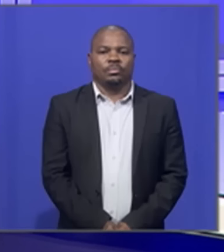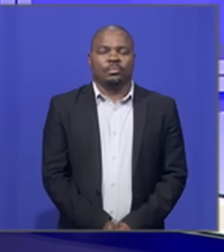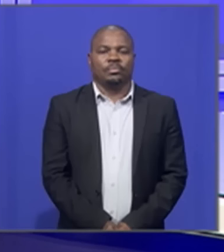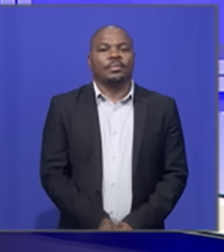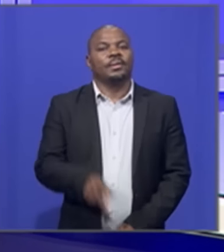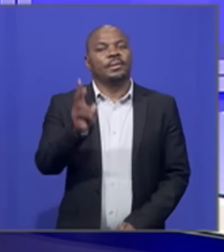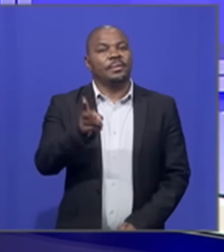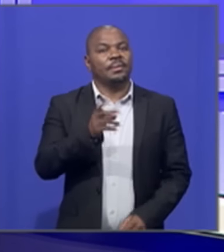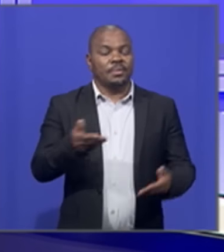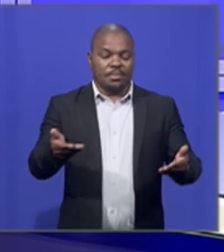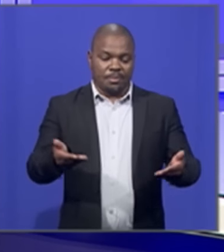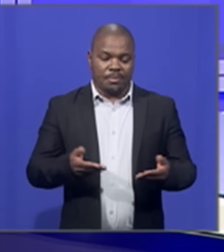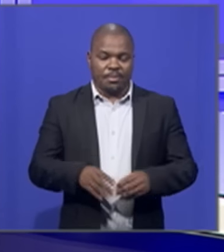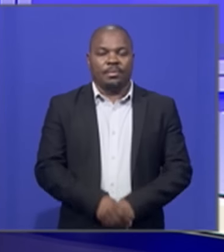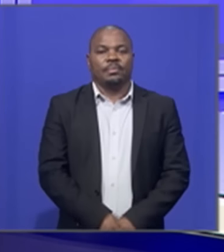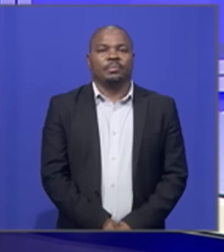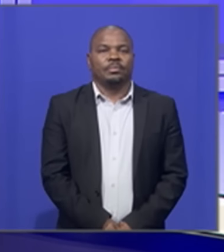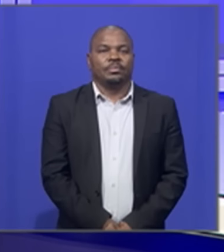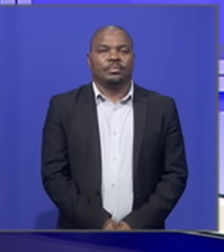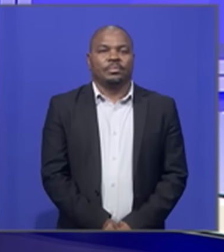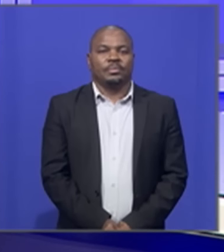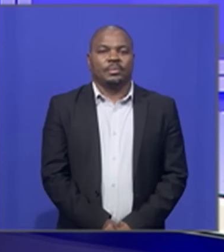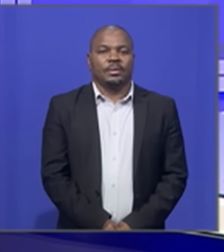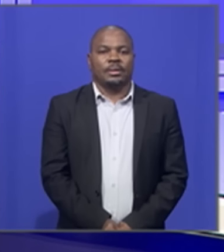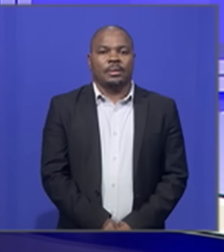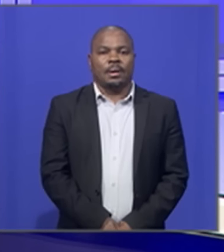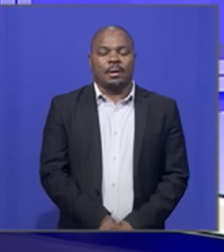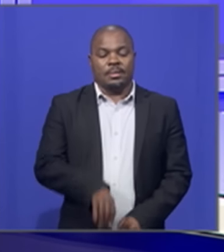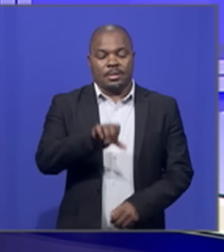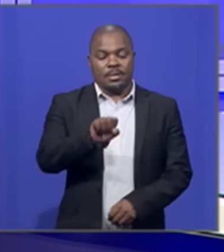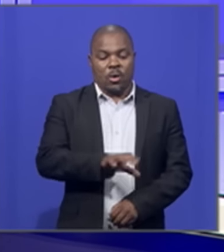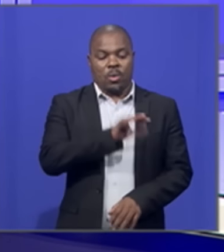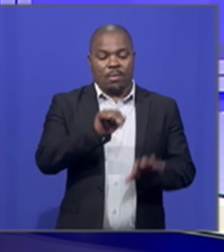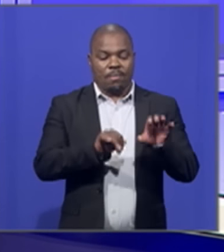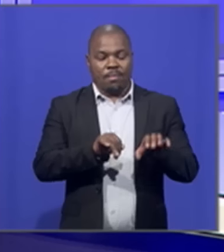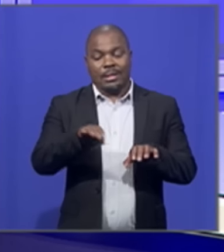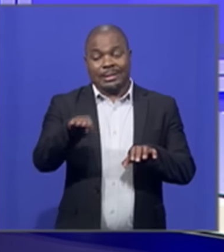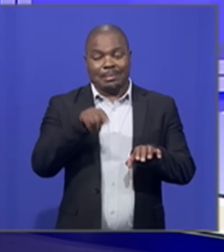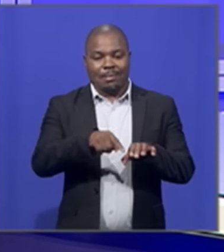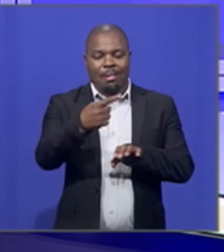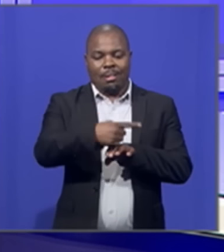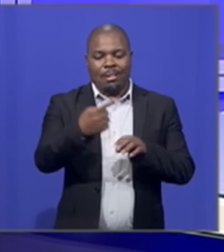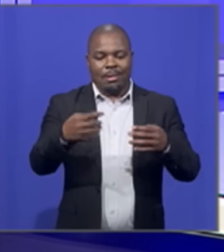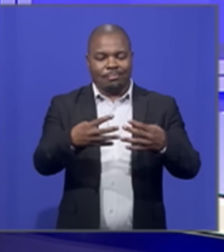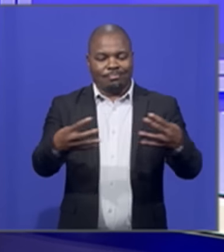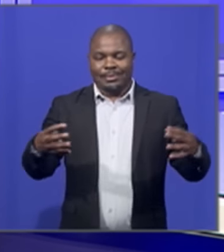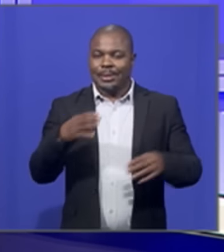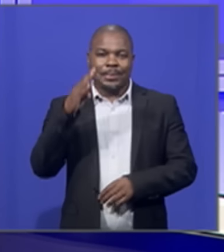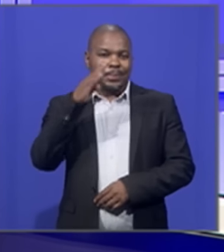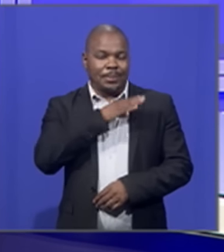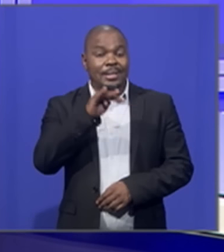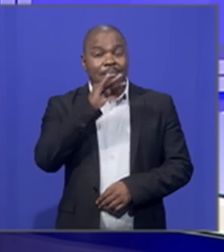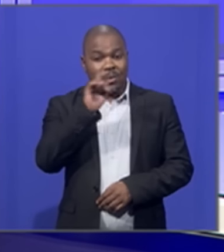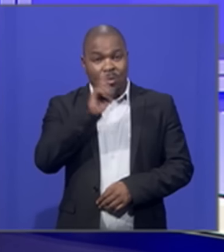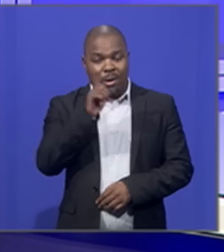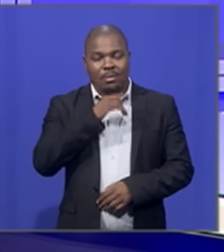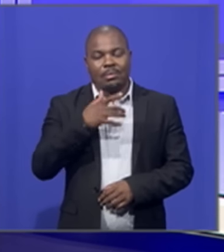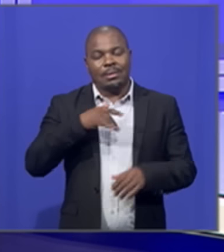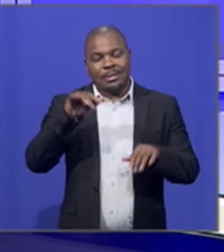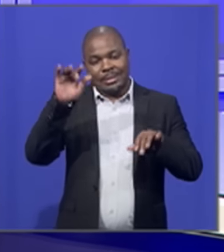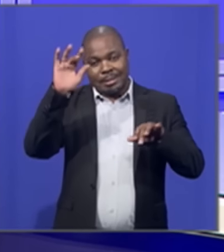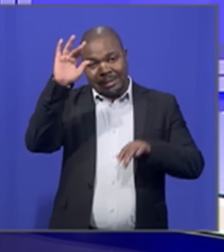Re sa le amogela go se be gona ga legora la mollwane magareng ga Afrika Borwa le Zimbabwe go ka gakatša go phatlalala